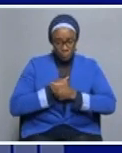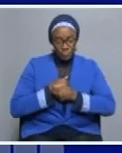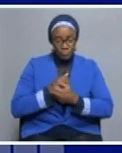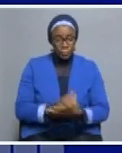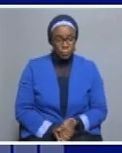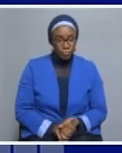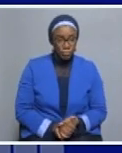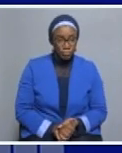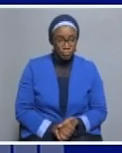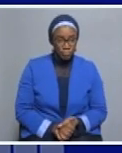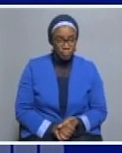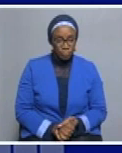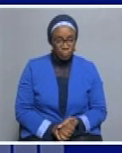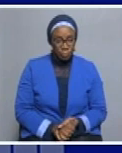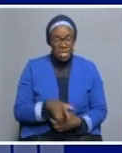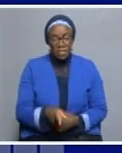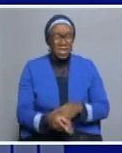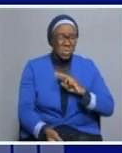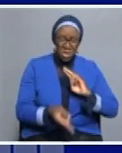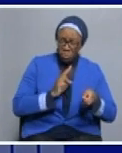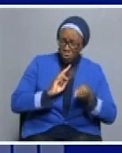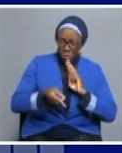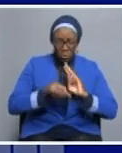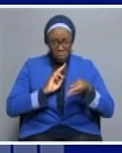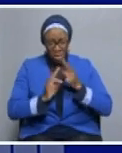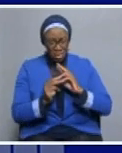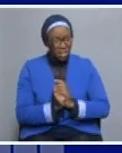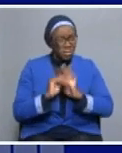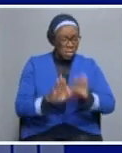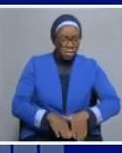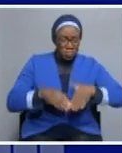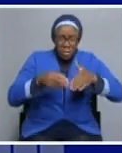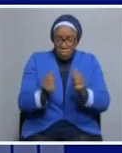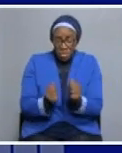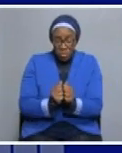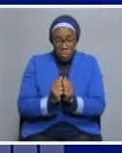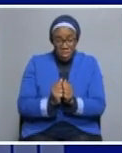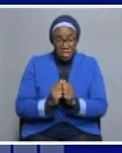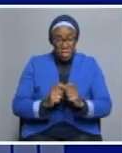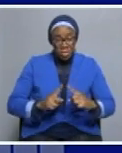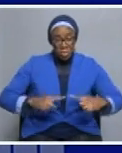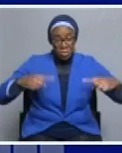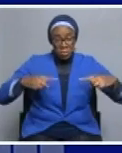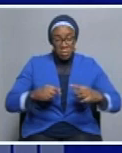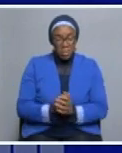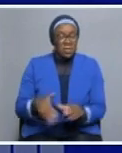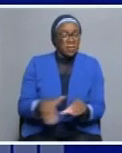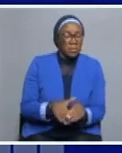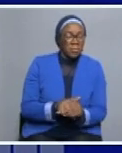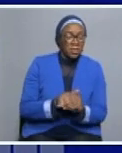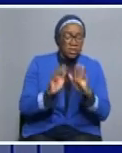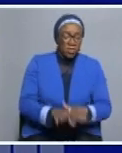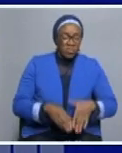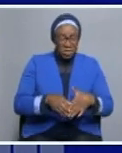Now, there was a heated debate in the National Assembly with the opposition MPs rejecting the reappointments of Noah